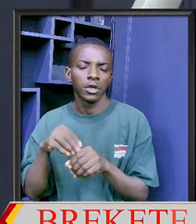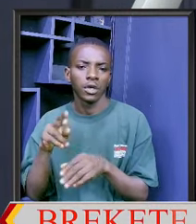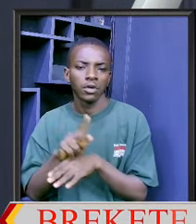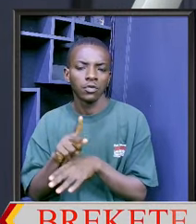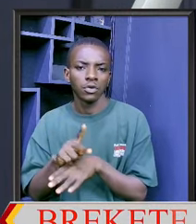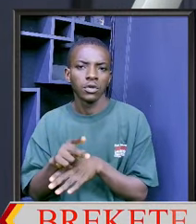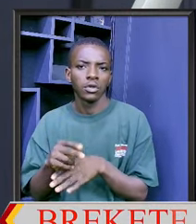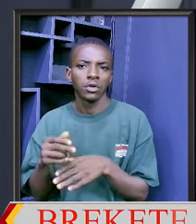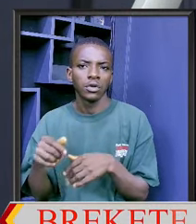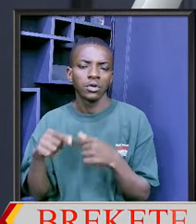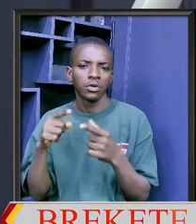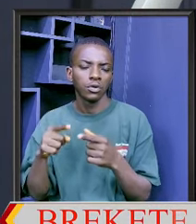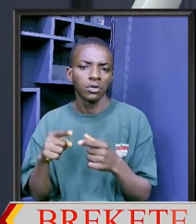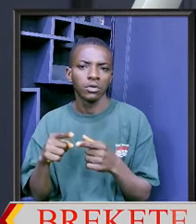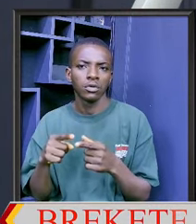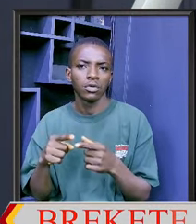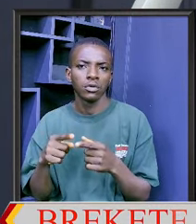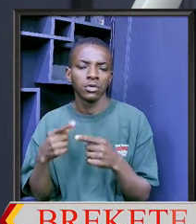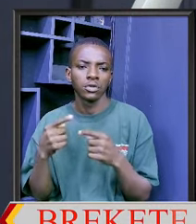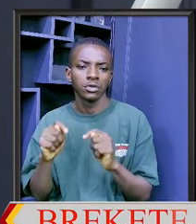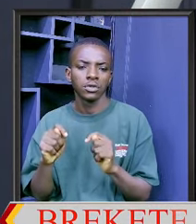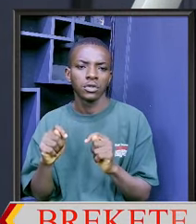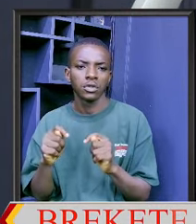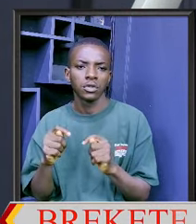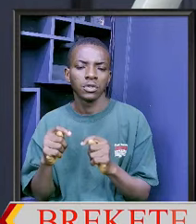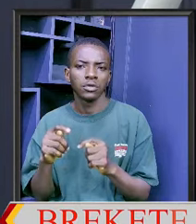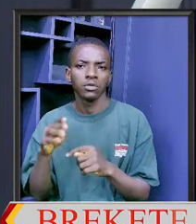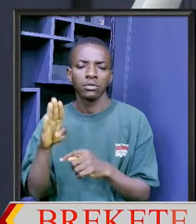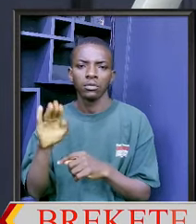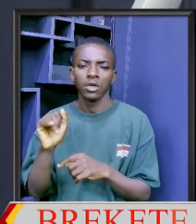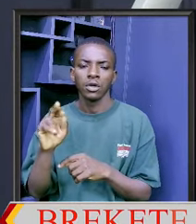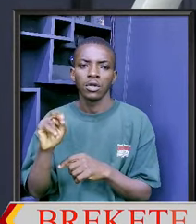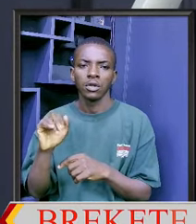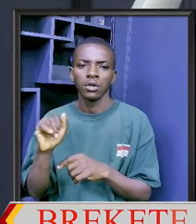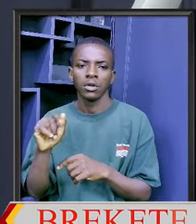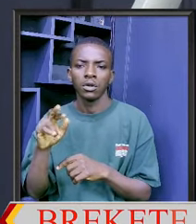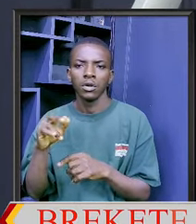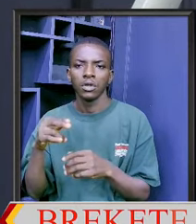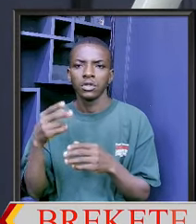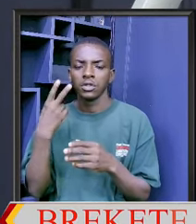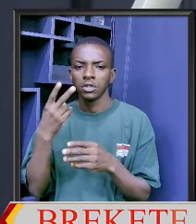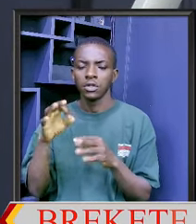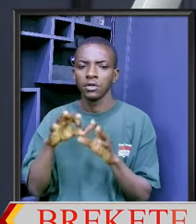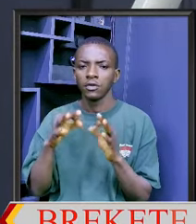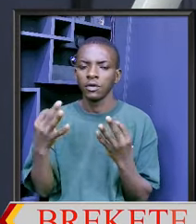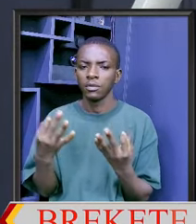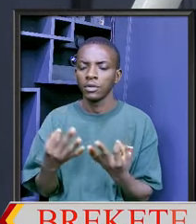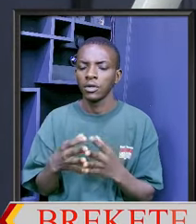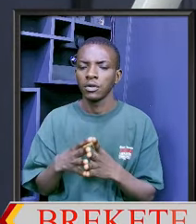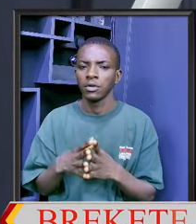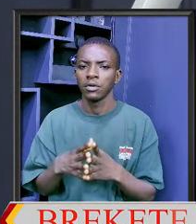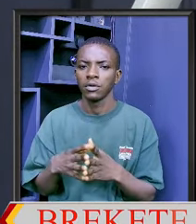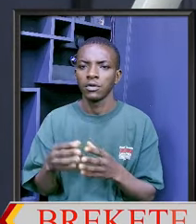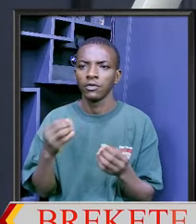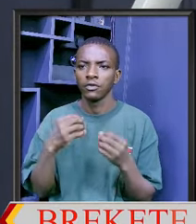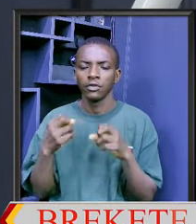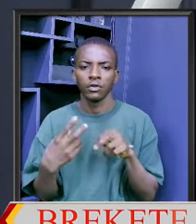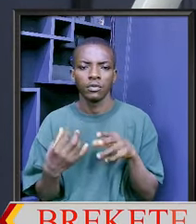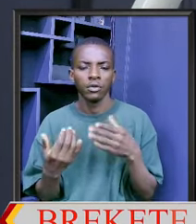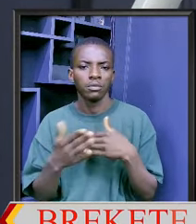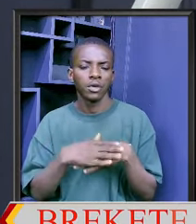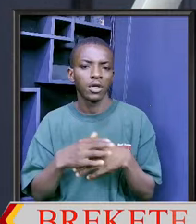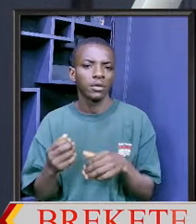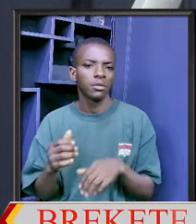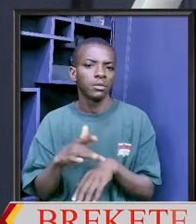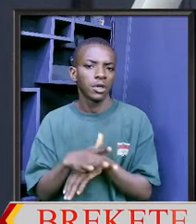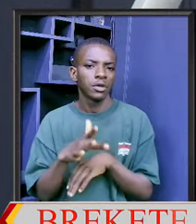Kaduna, make you try go to Barna, go and trace this family. Okay, sir. And feed me back